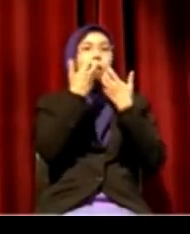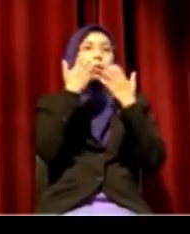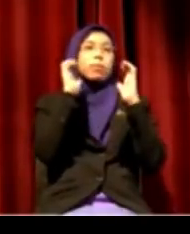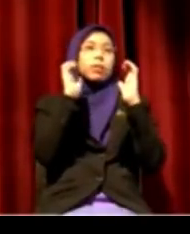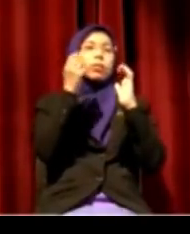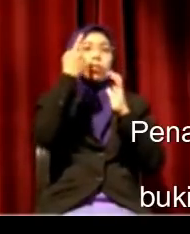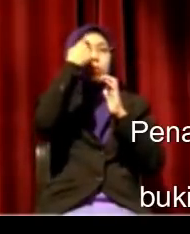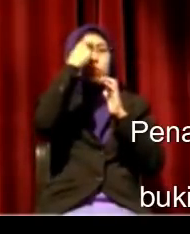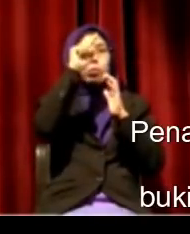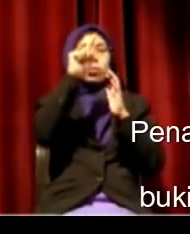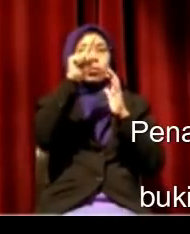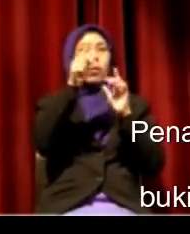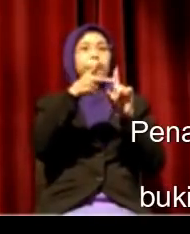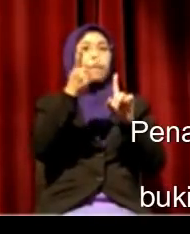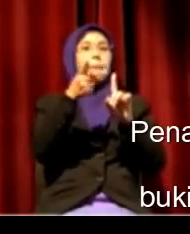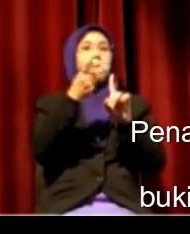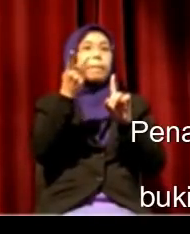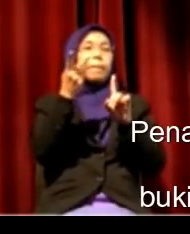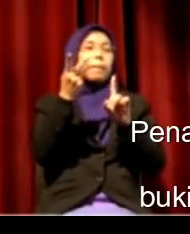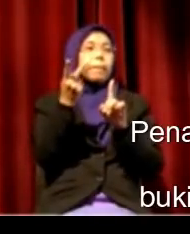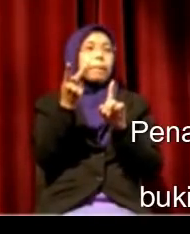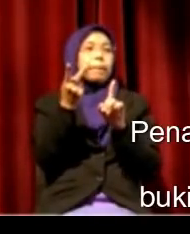feels that Penang